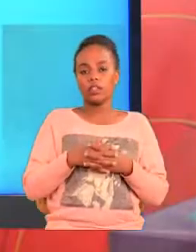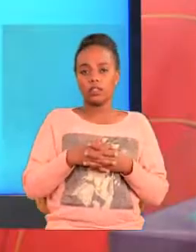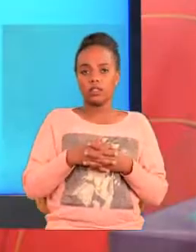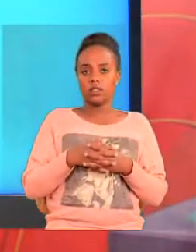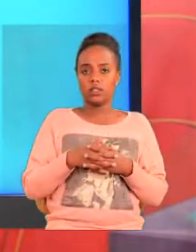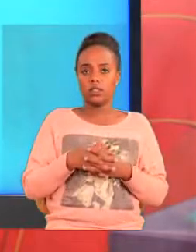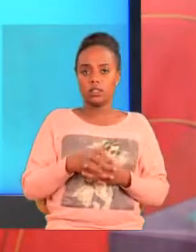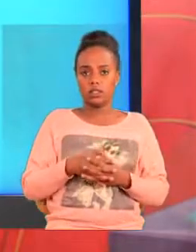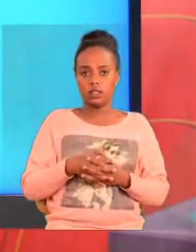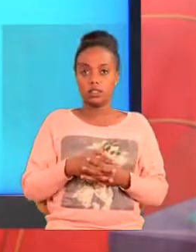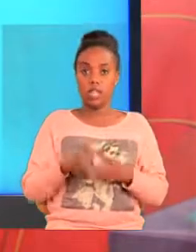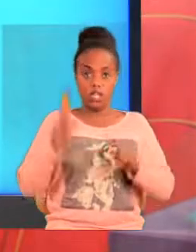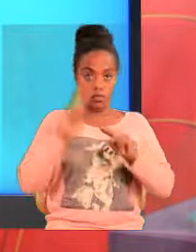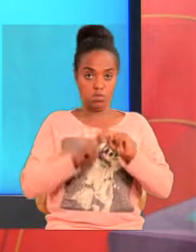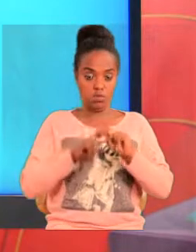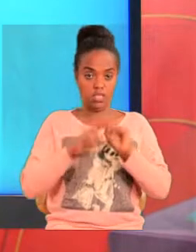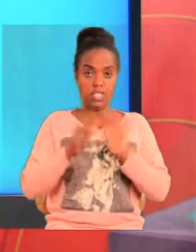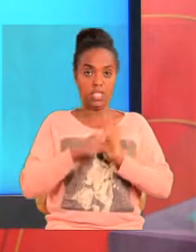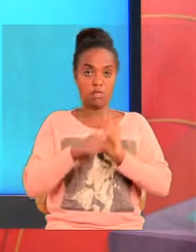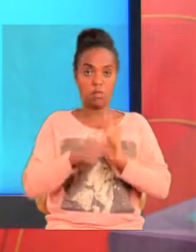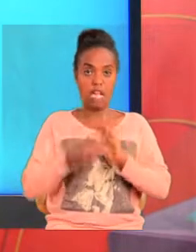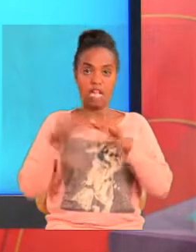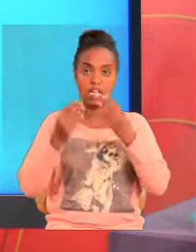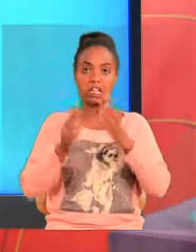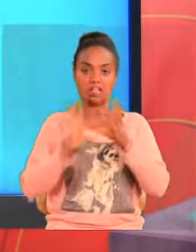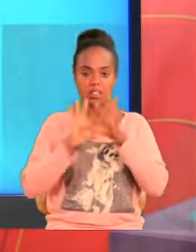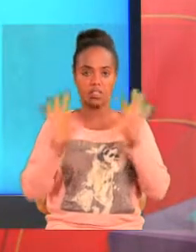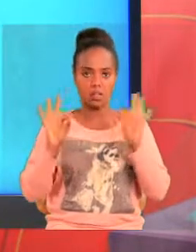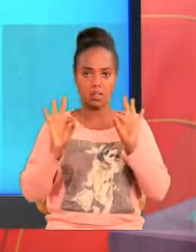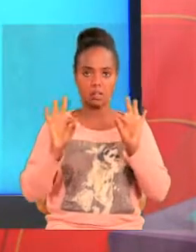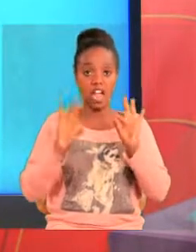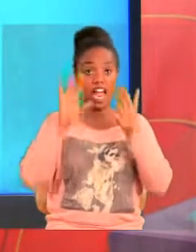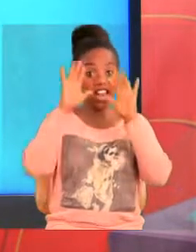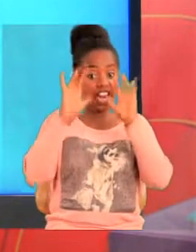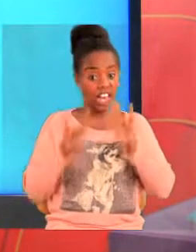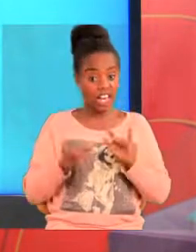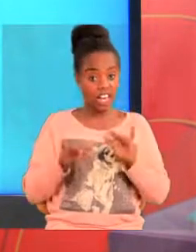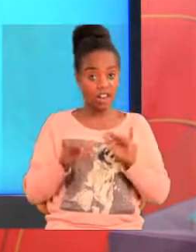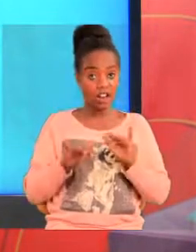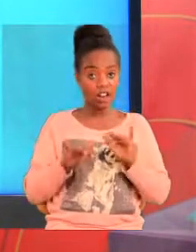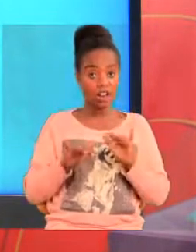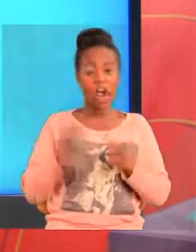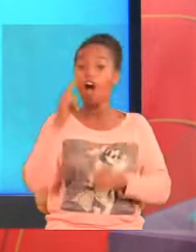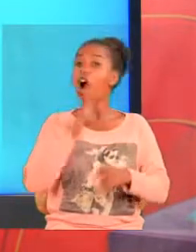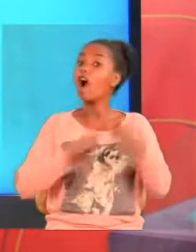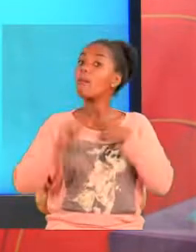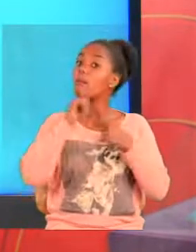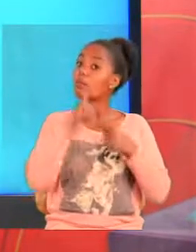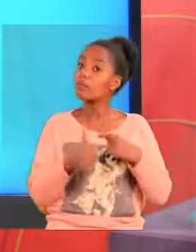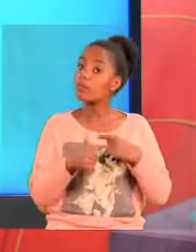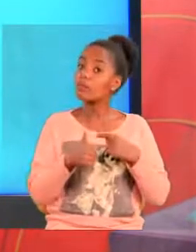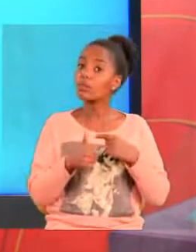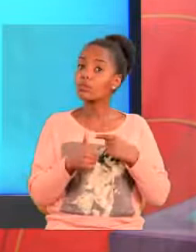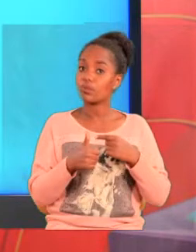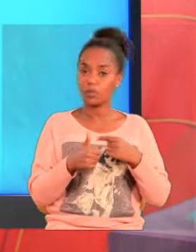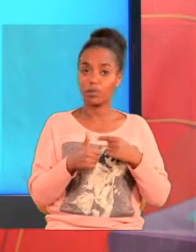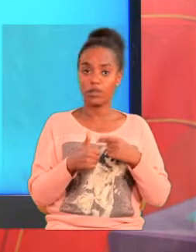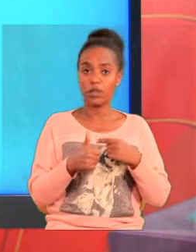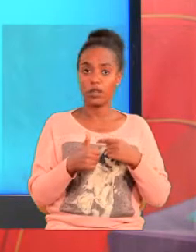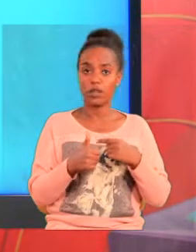let's put a symbol for a given statement. If the rain does not come, let's